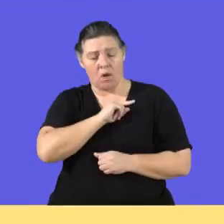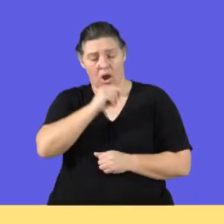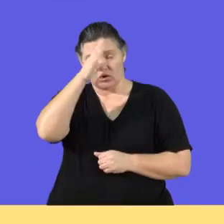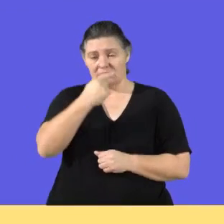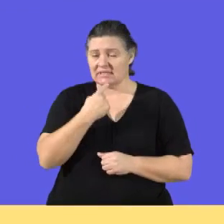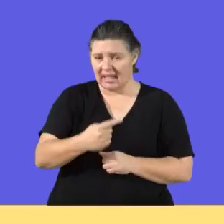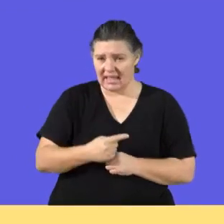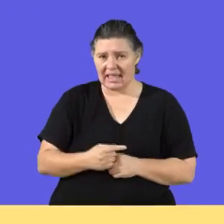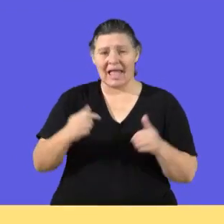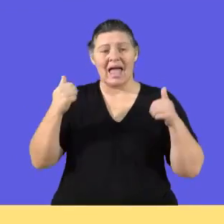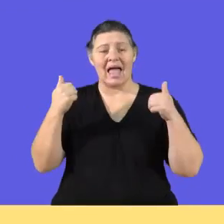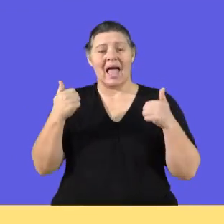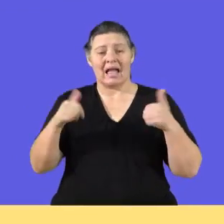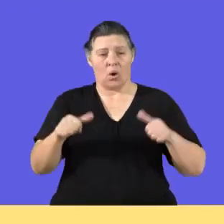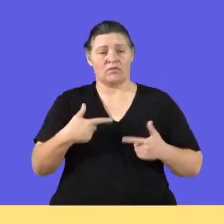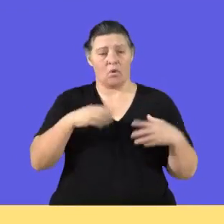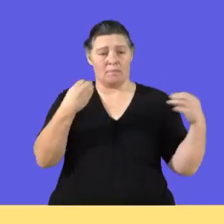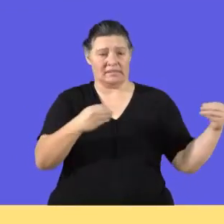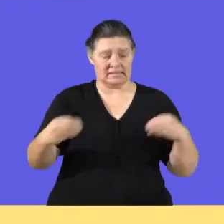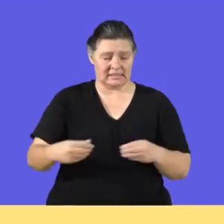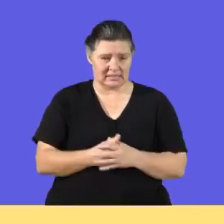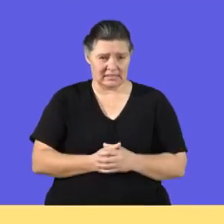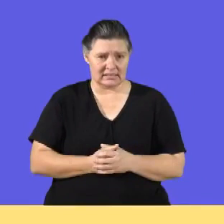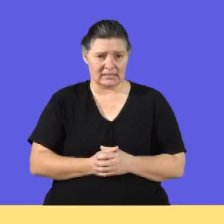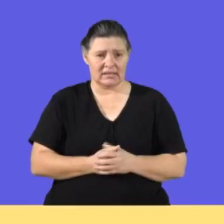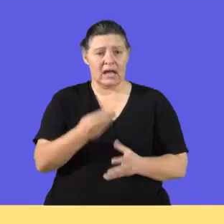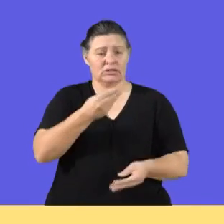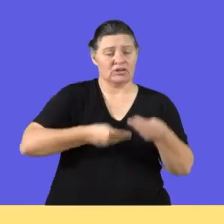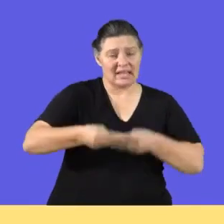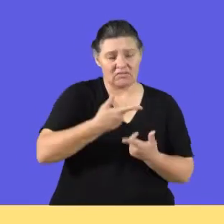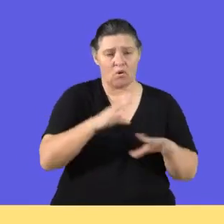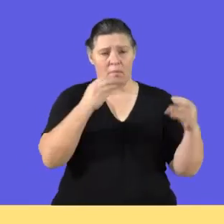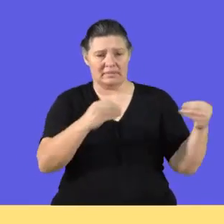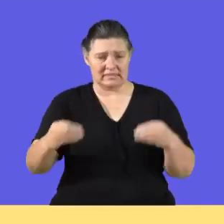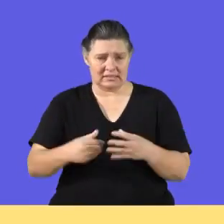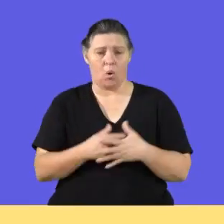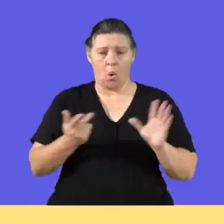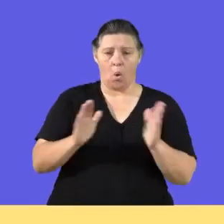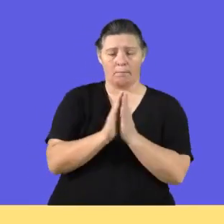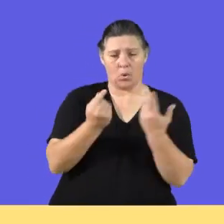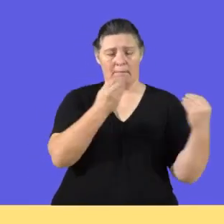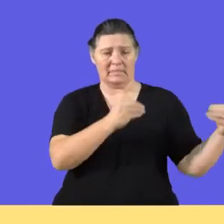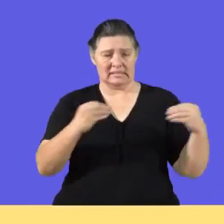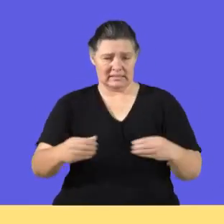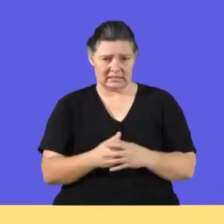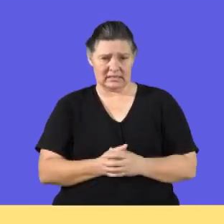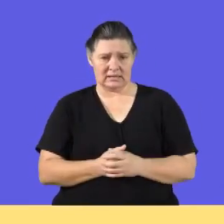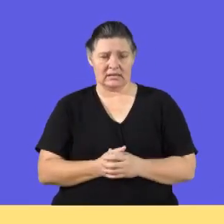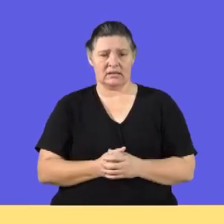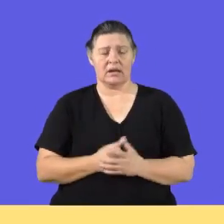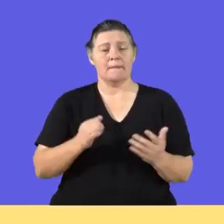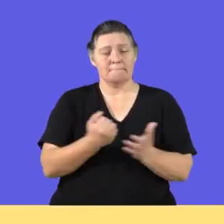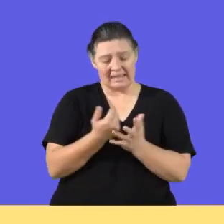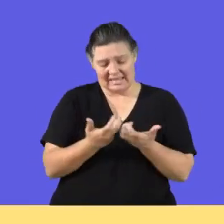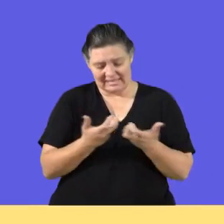the concept states that the accounting for a business, okay, the transactions for a business or the books of the